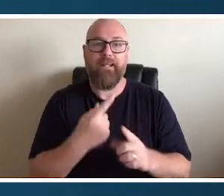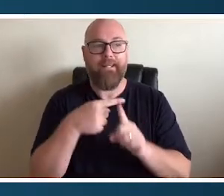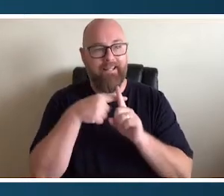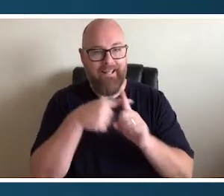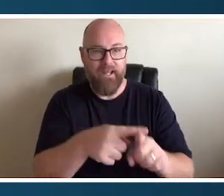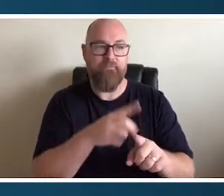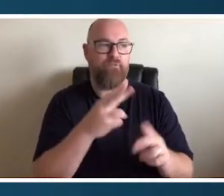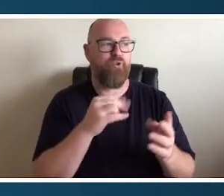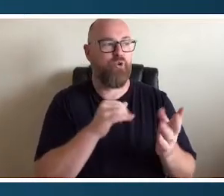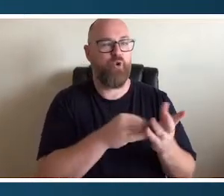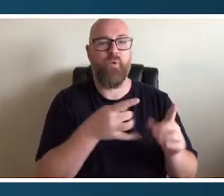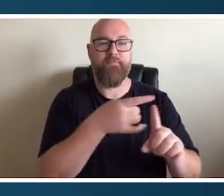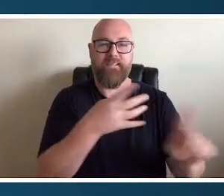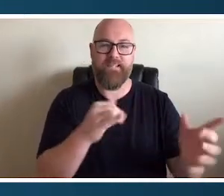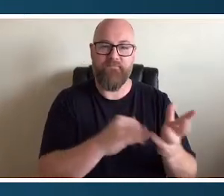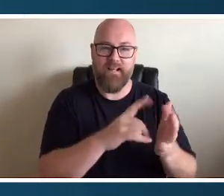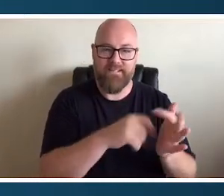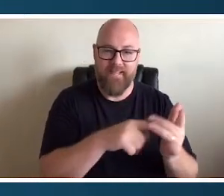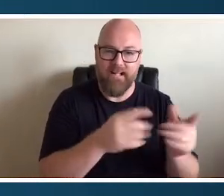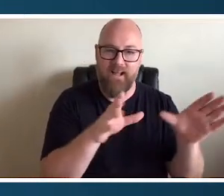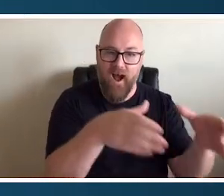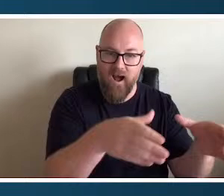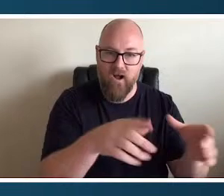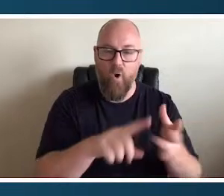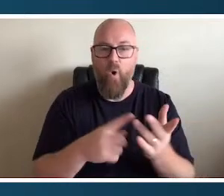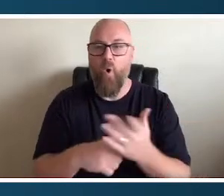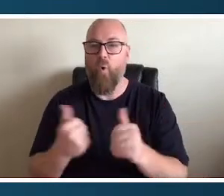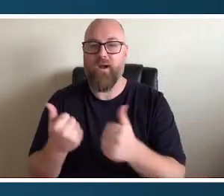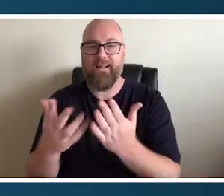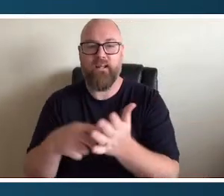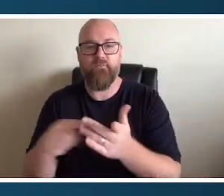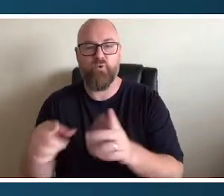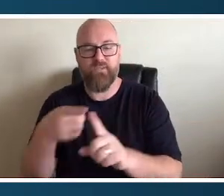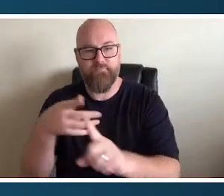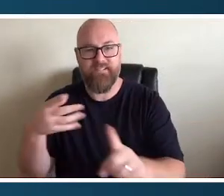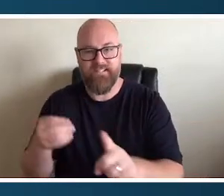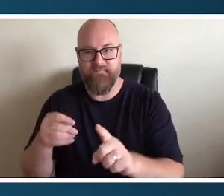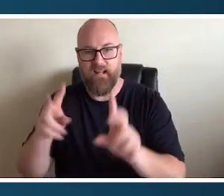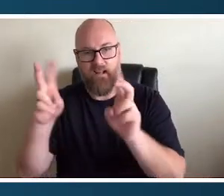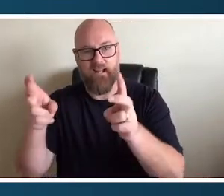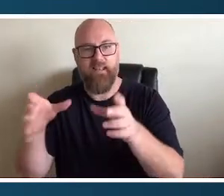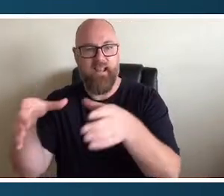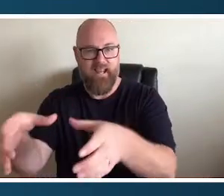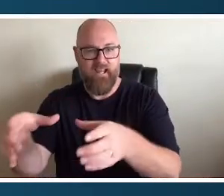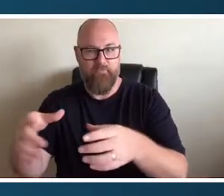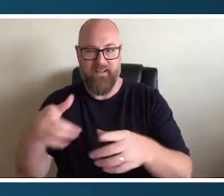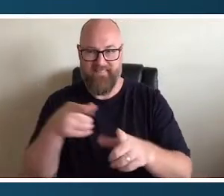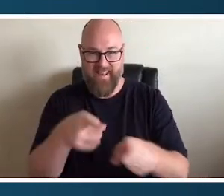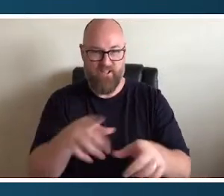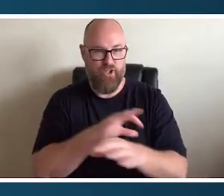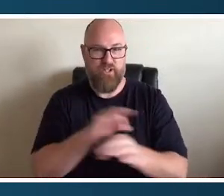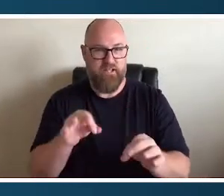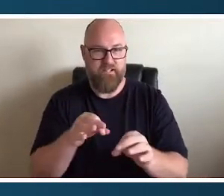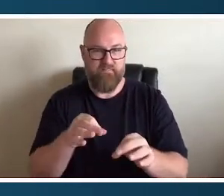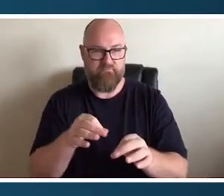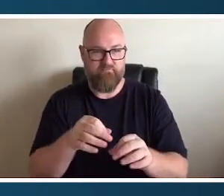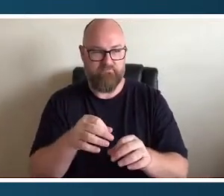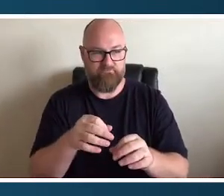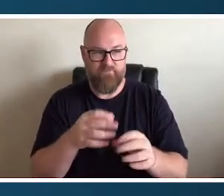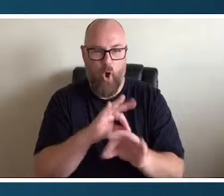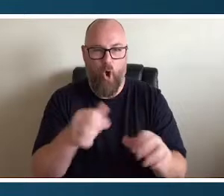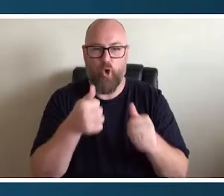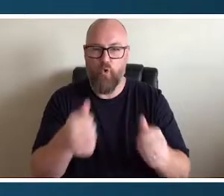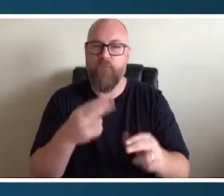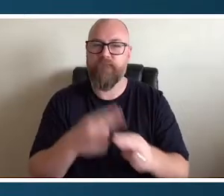sometimes not coincide with the most urgent needs of the community. Smaller local groups, such